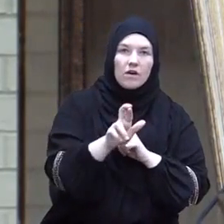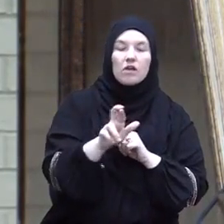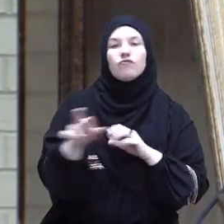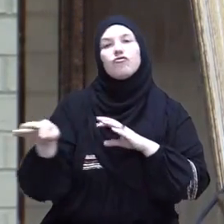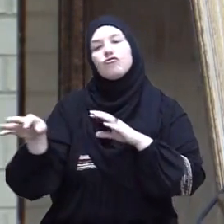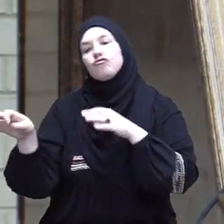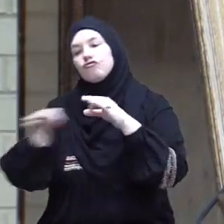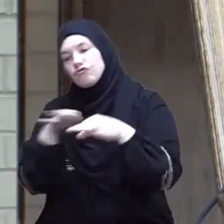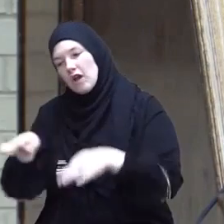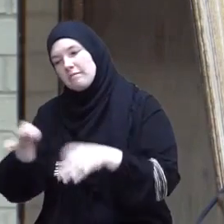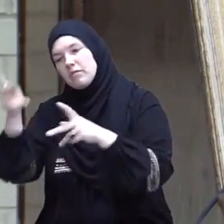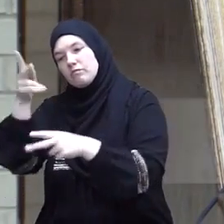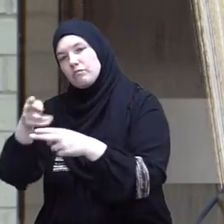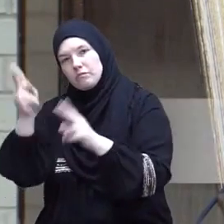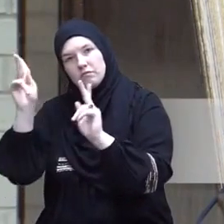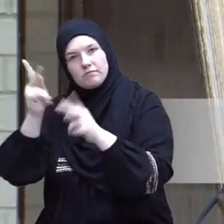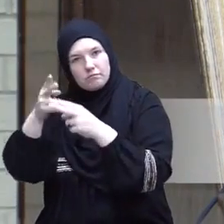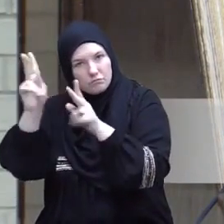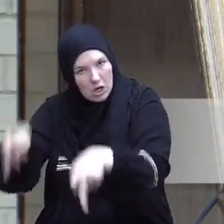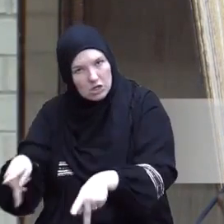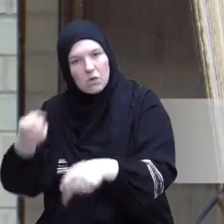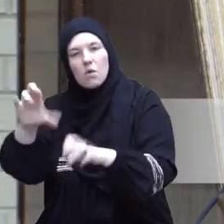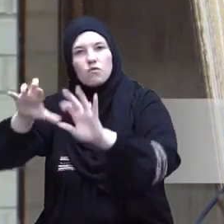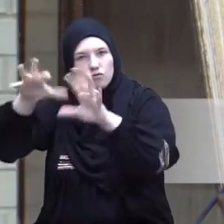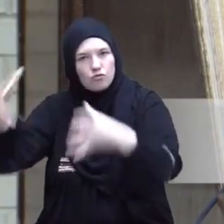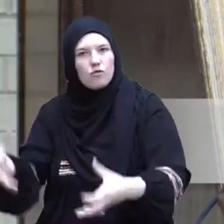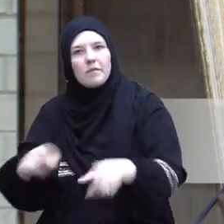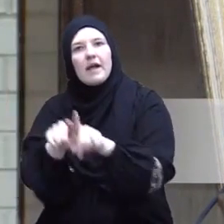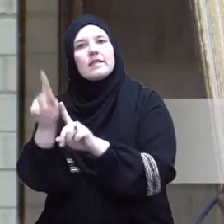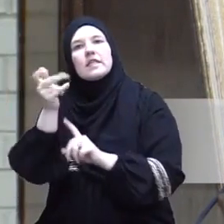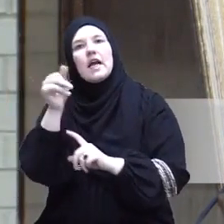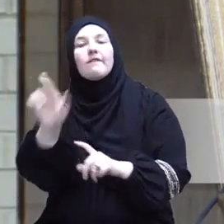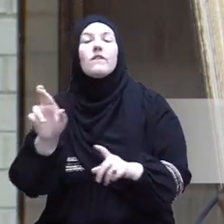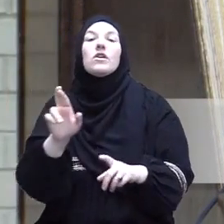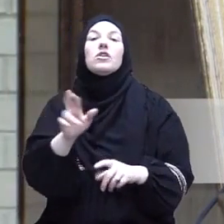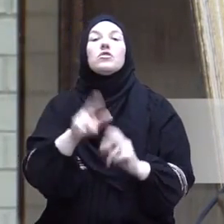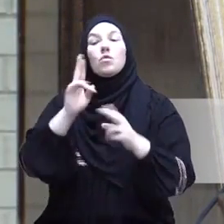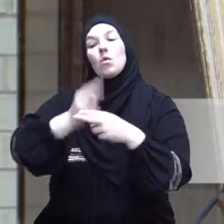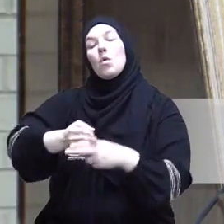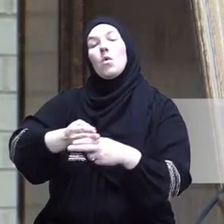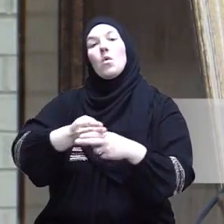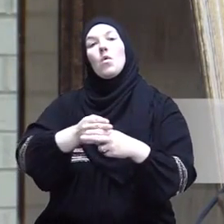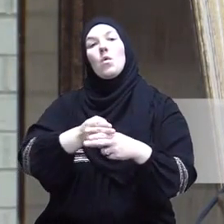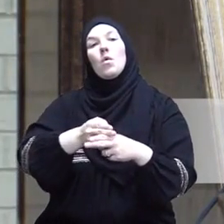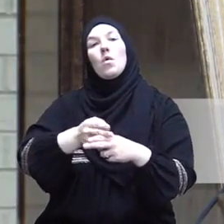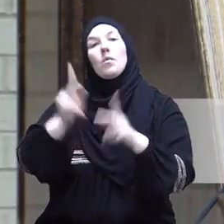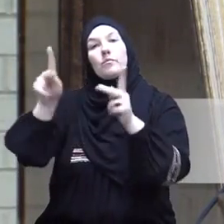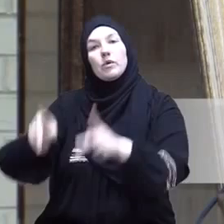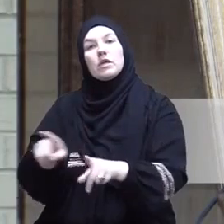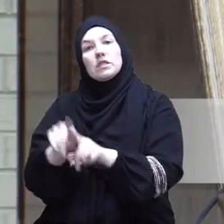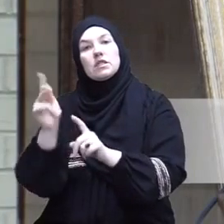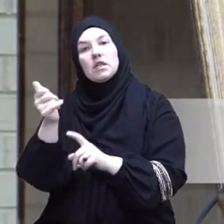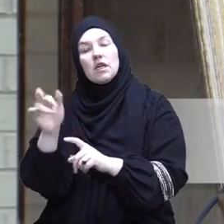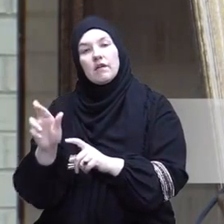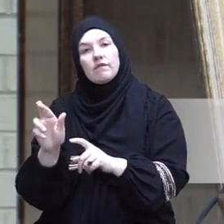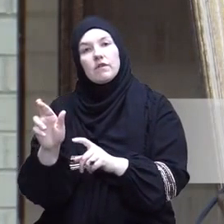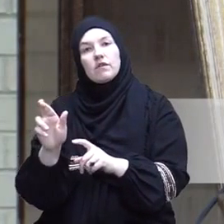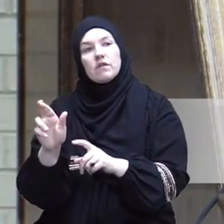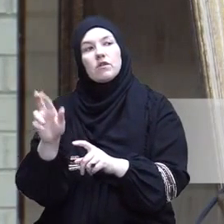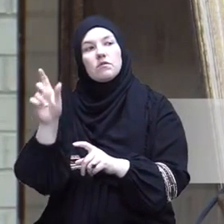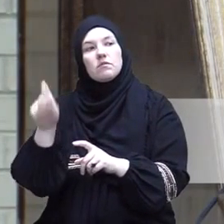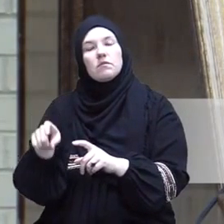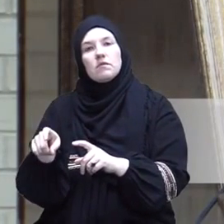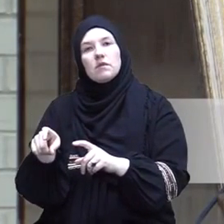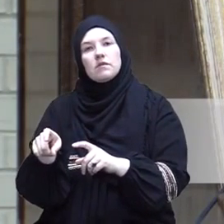describing and naming the group as kafir. To name a person as a kafir, you need to communicate the